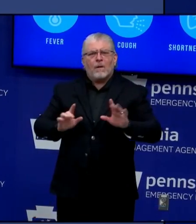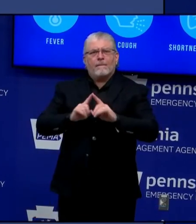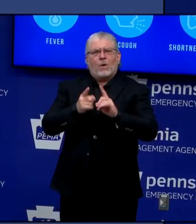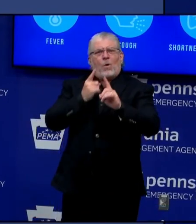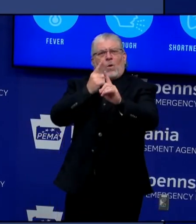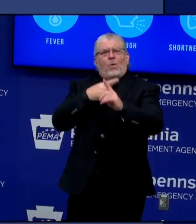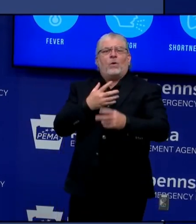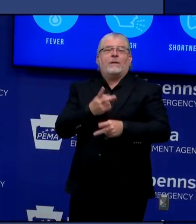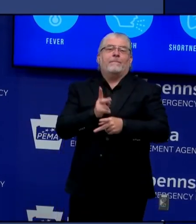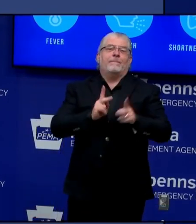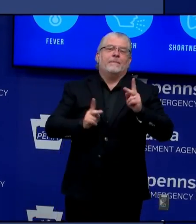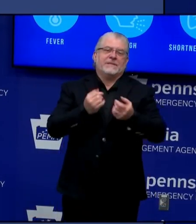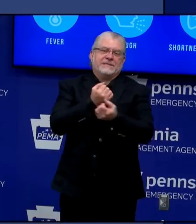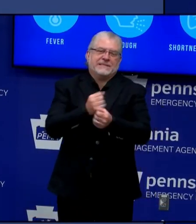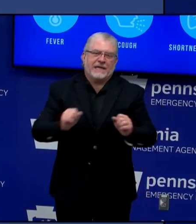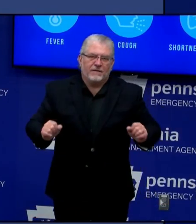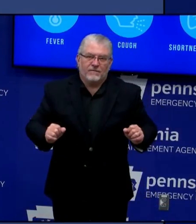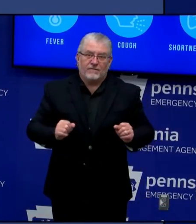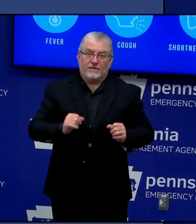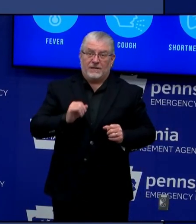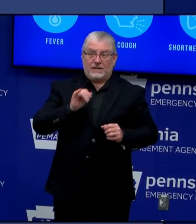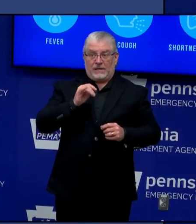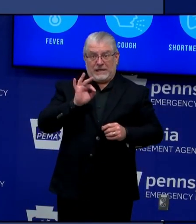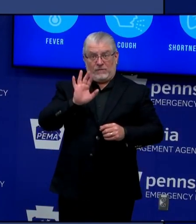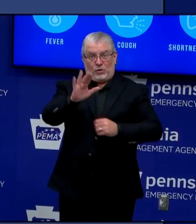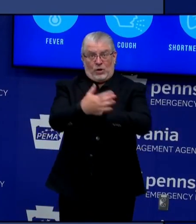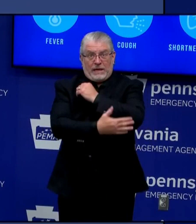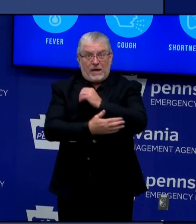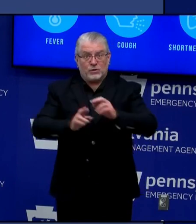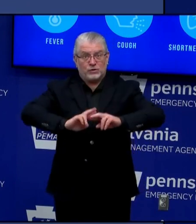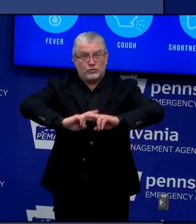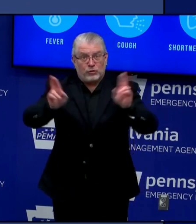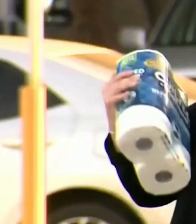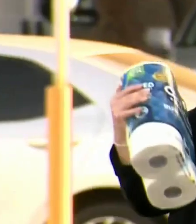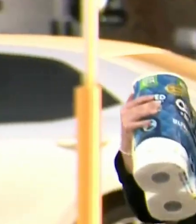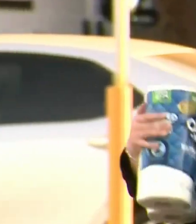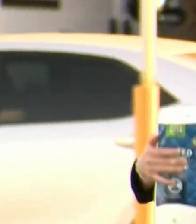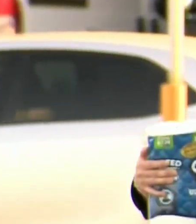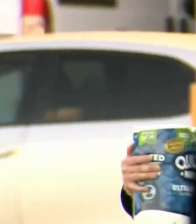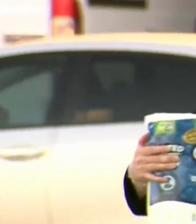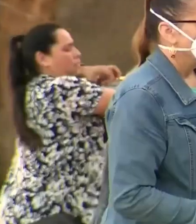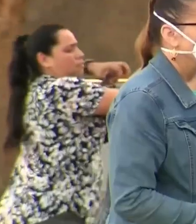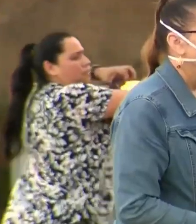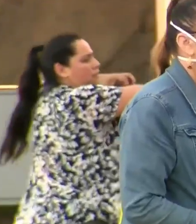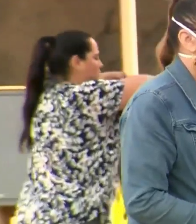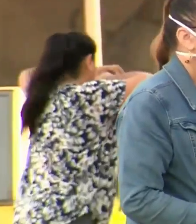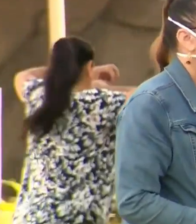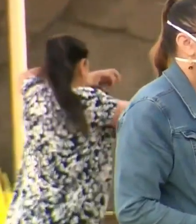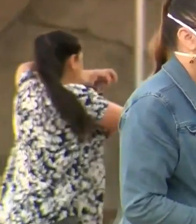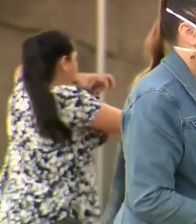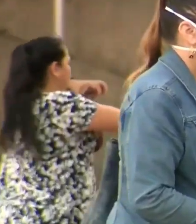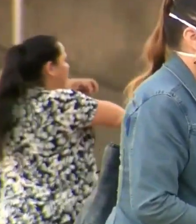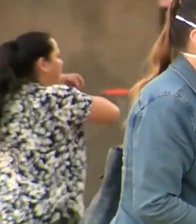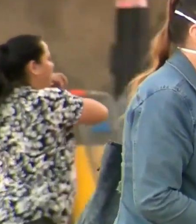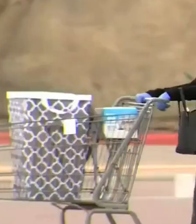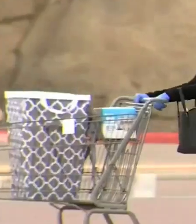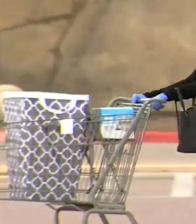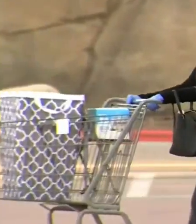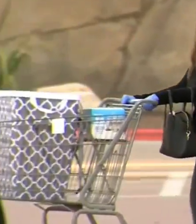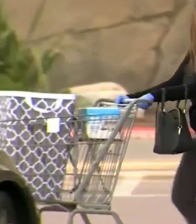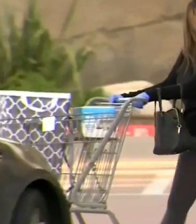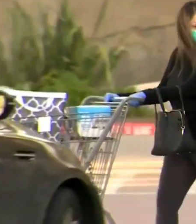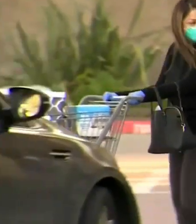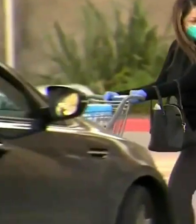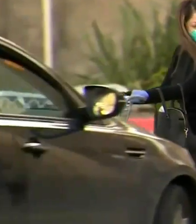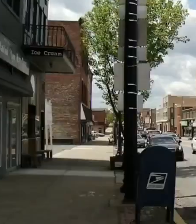that is ready to open and go to the yellow zone, and we're convinced that in doing that, you're still a very good chance